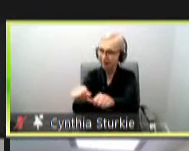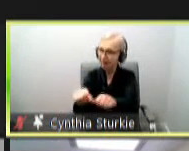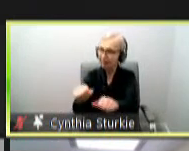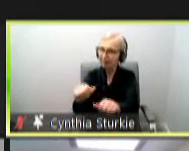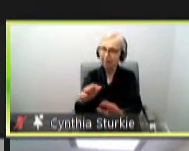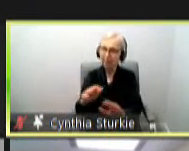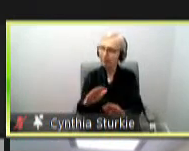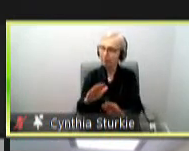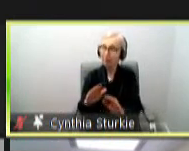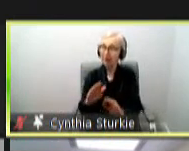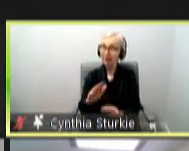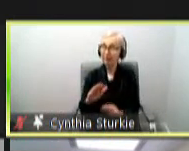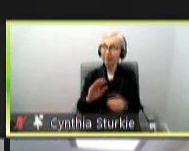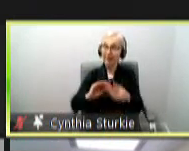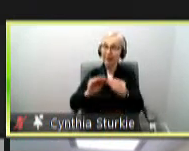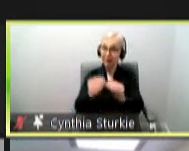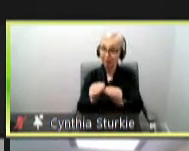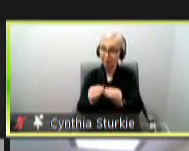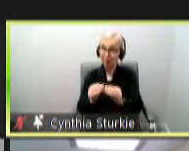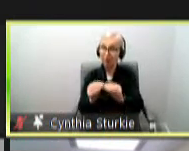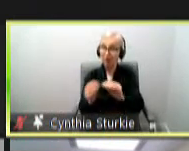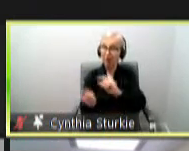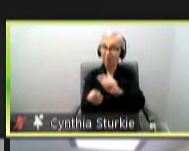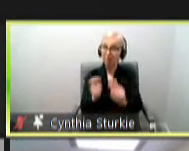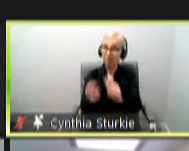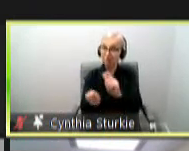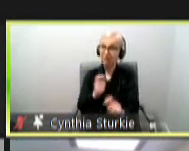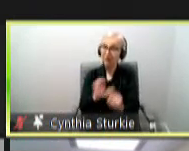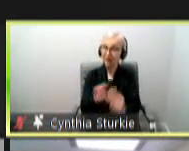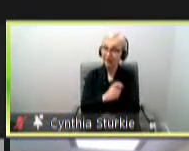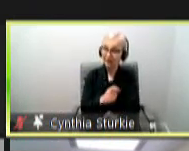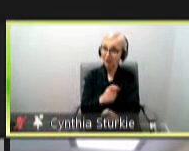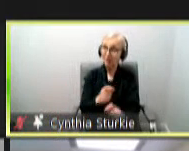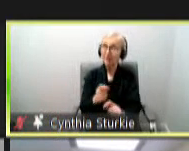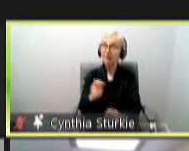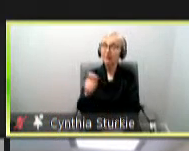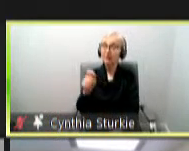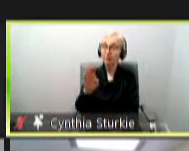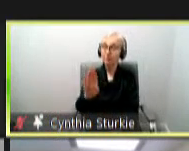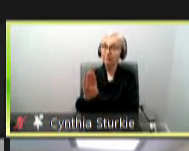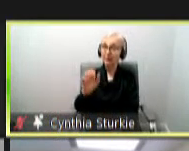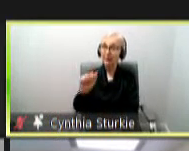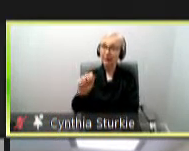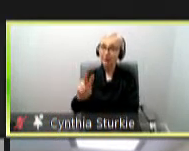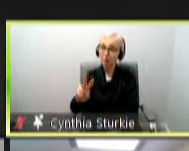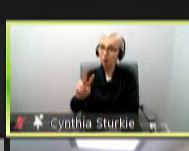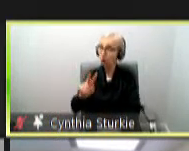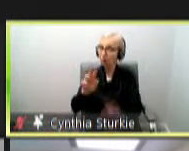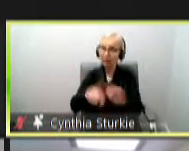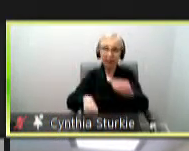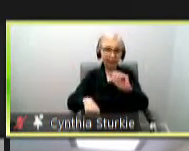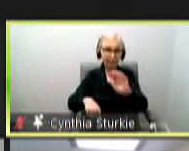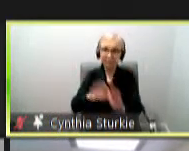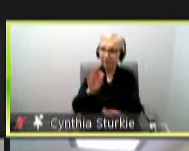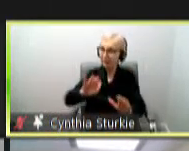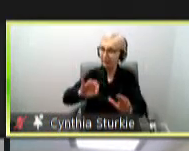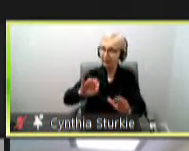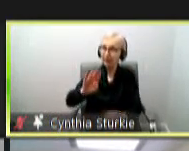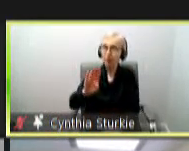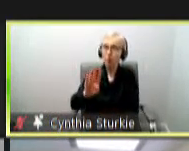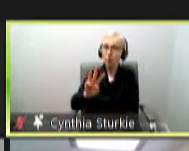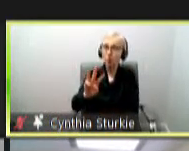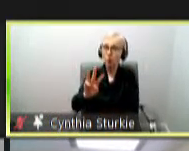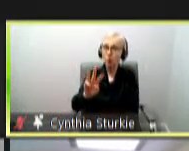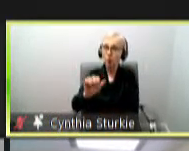of mutations that is associated with BA.2 in our wastewater surveillance systems at this point. So we don't believe that BA.2